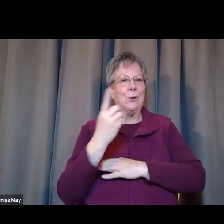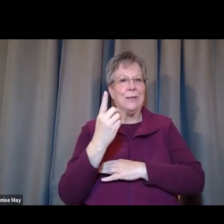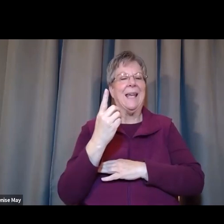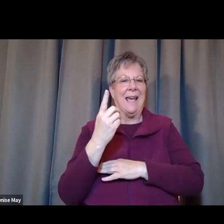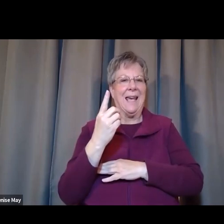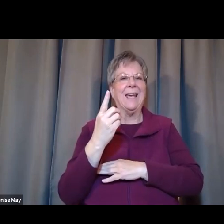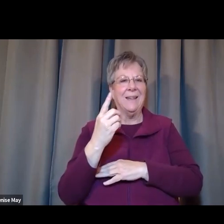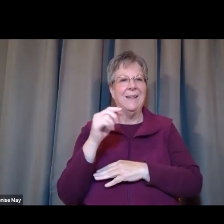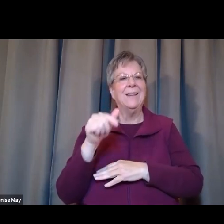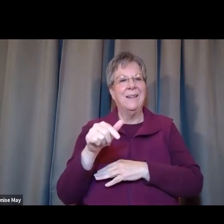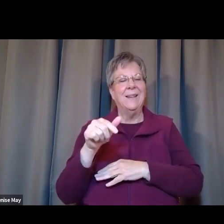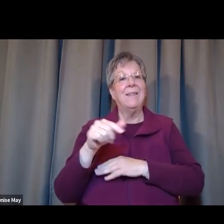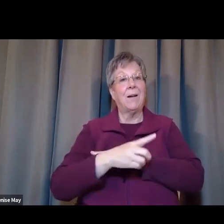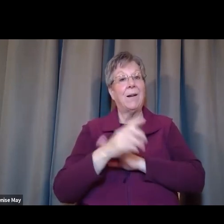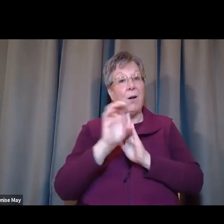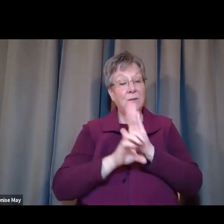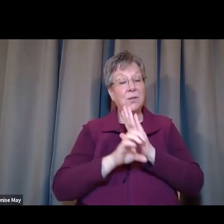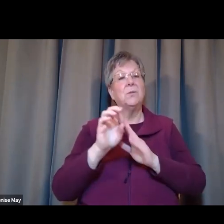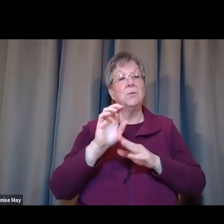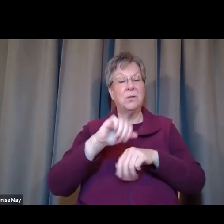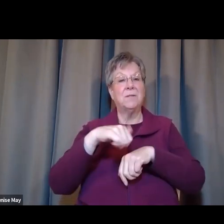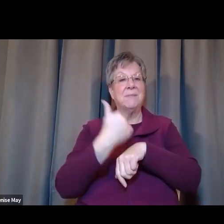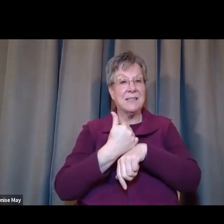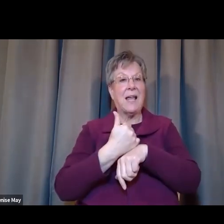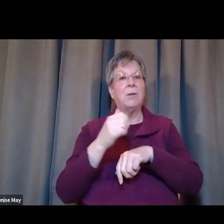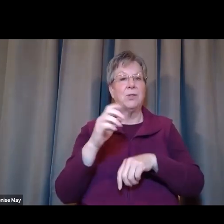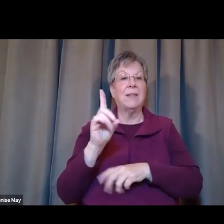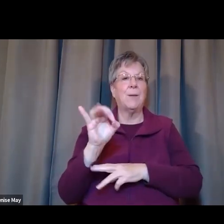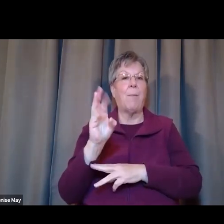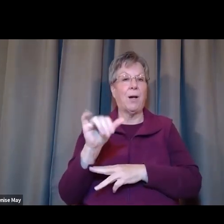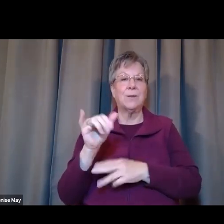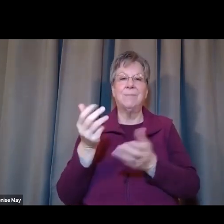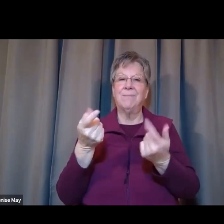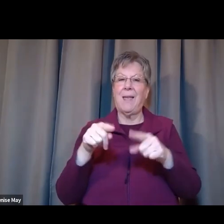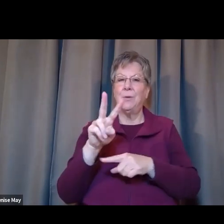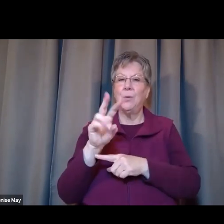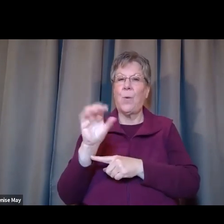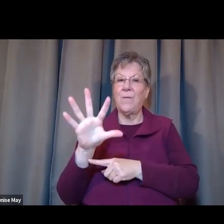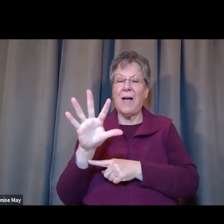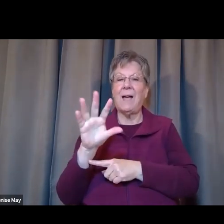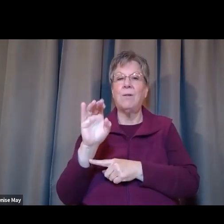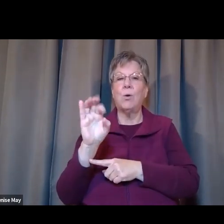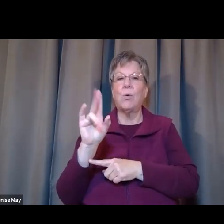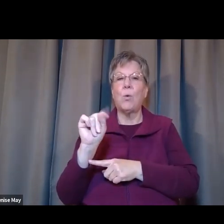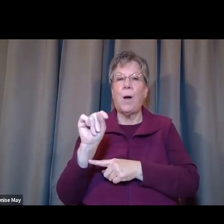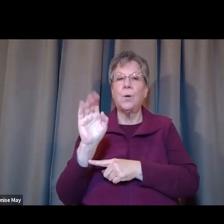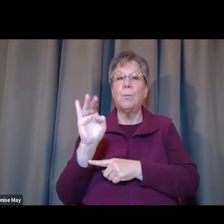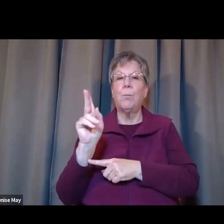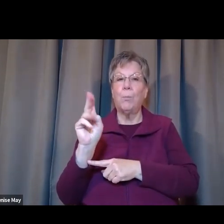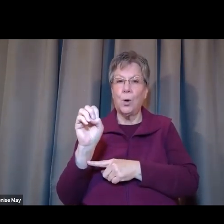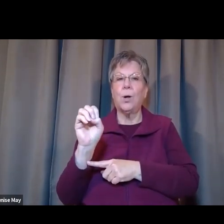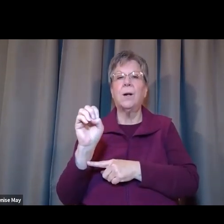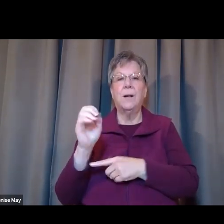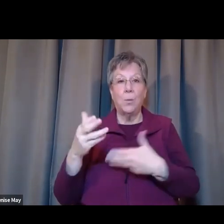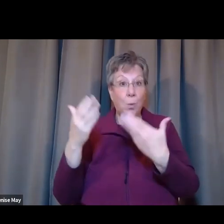Constitution Establish a Democracy? Reflections on Voting Rights. In 2005, Senator Robert Byrd proposed and Congress enacted a